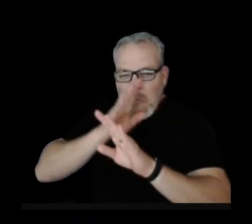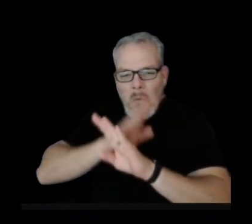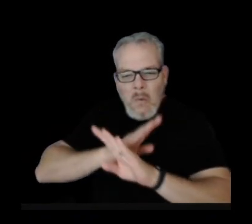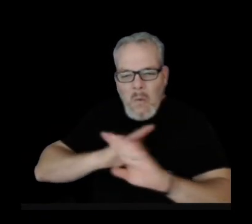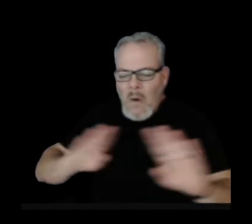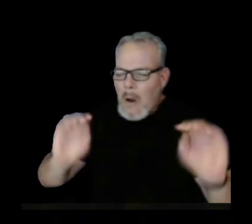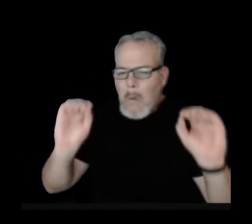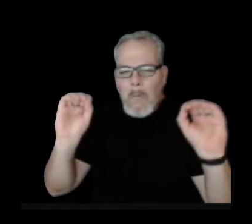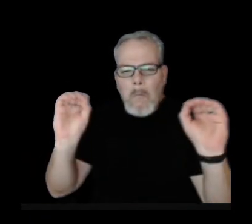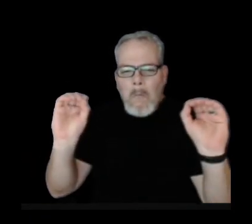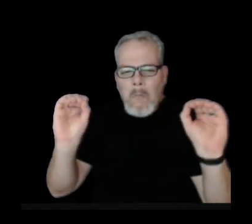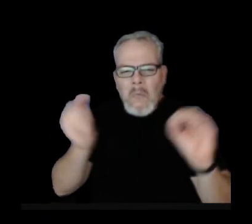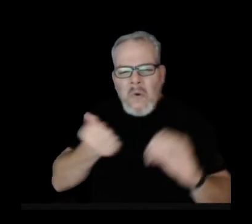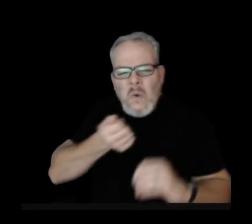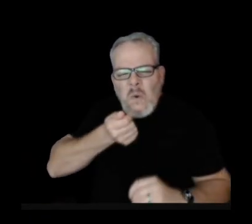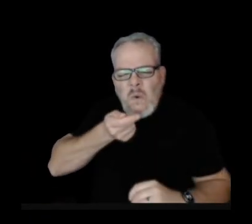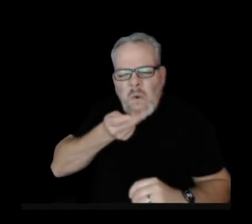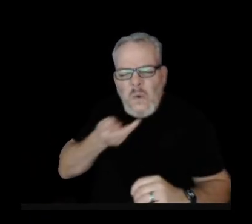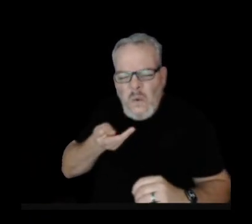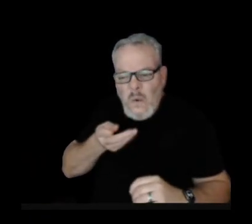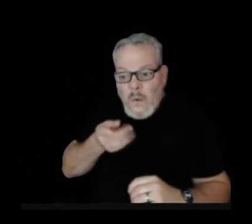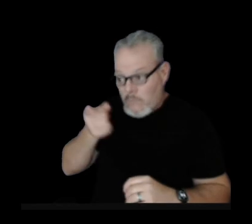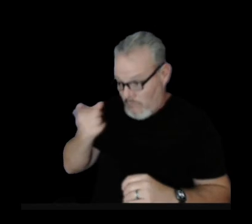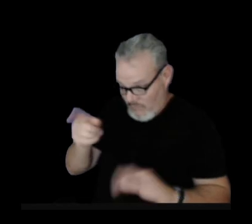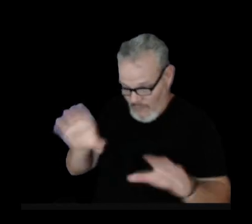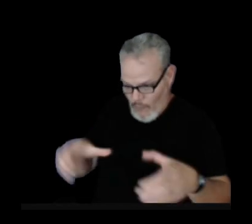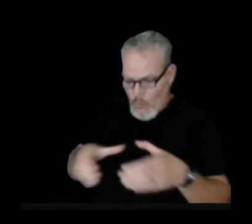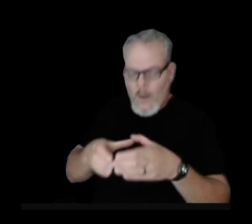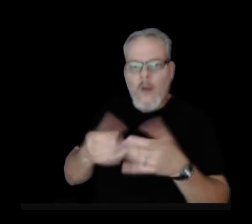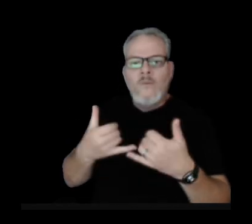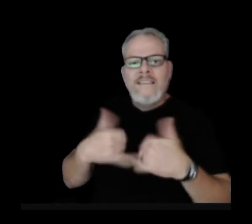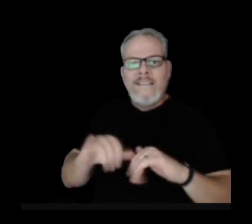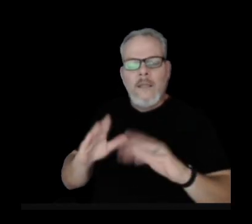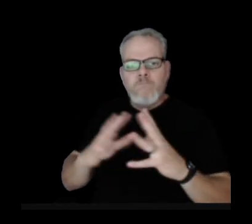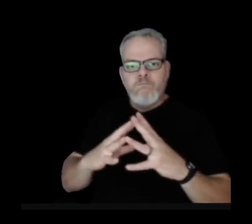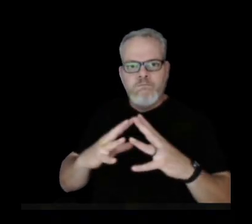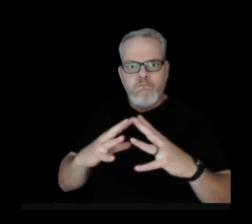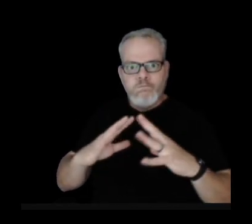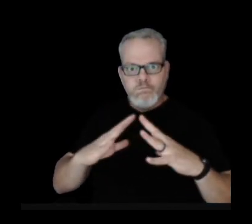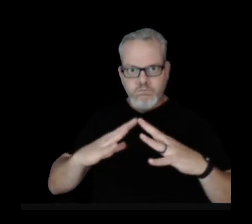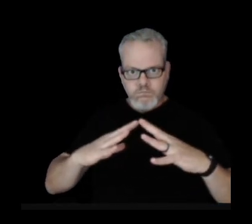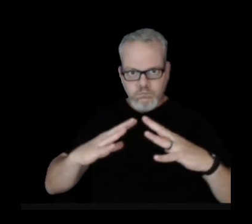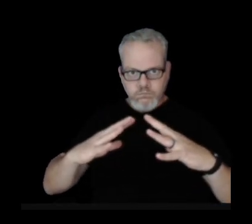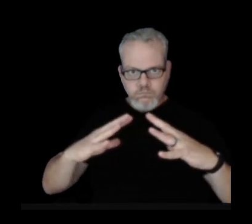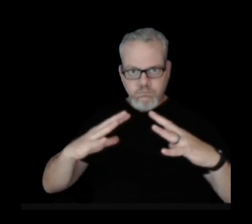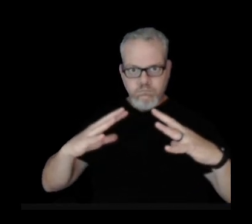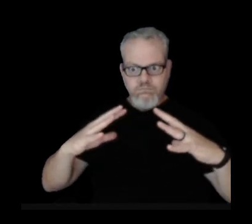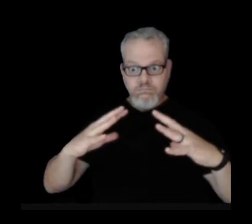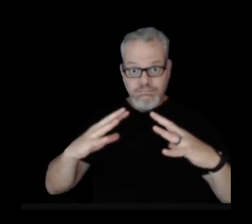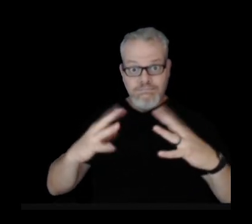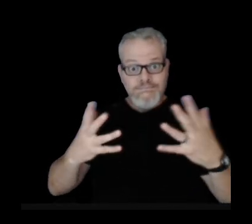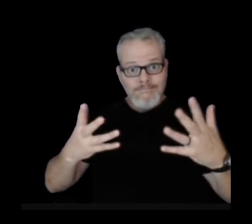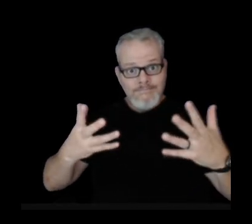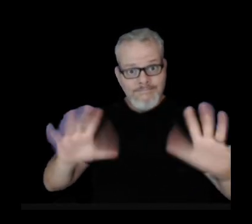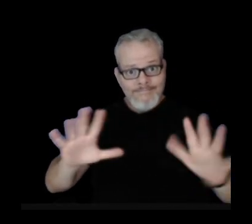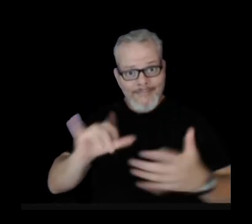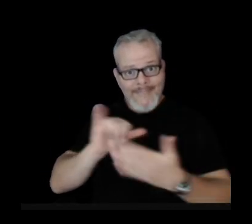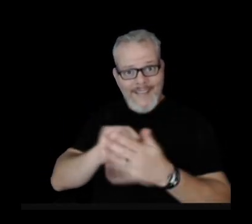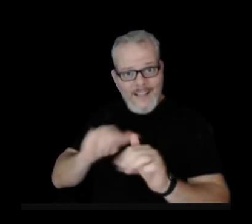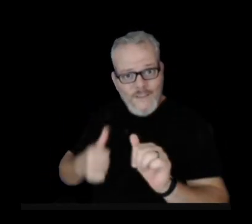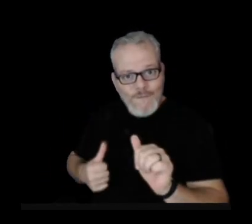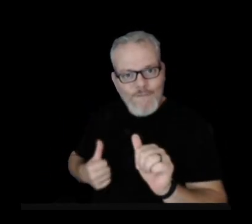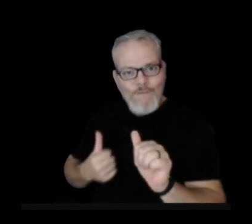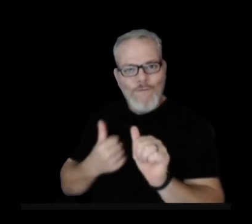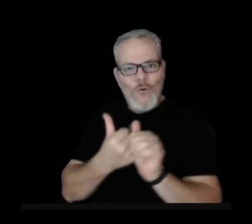there. Overall, the volcano continues to slowly rise as it fills within. And that's our Hawaiian volcano summary for this week.